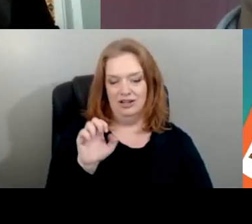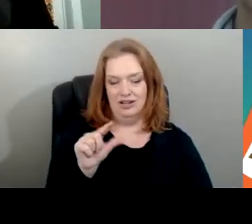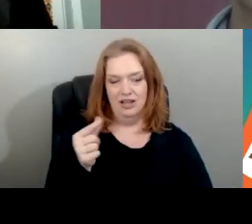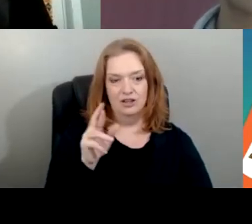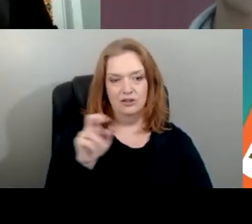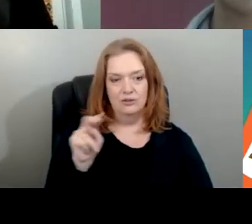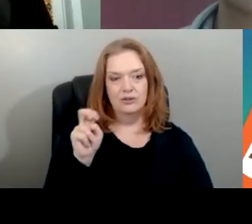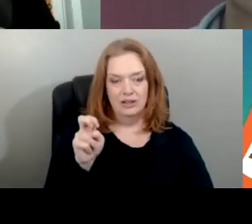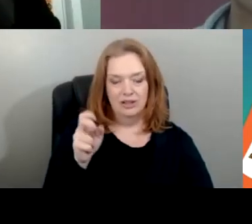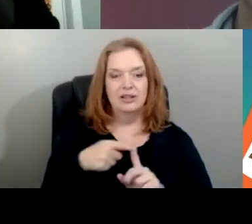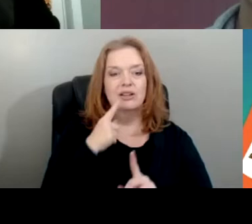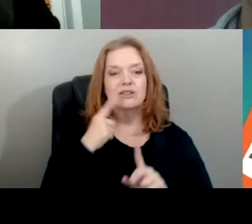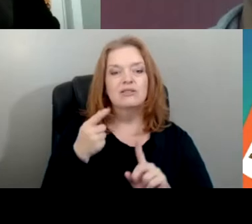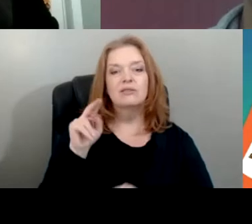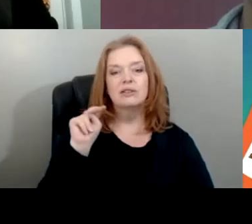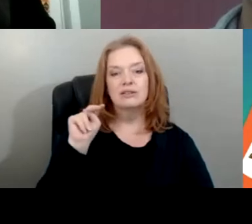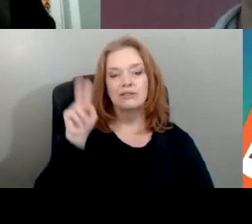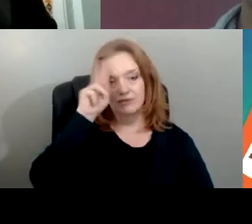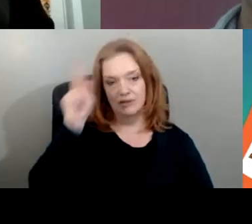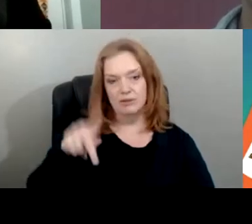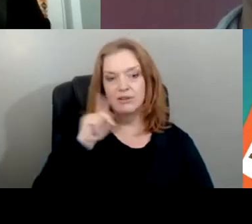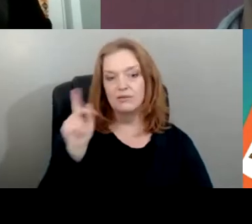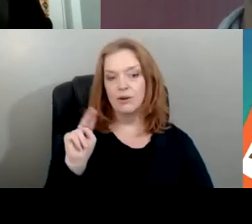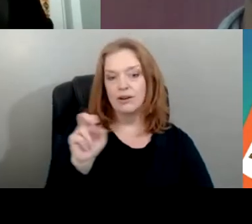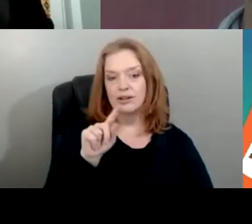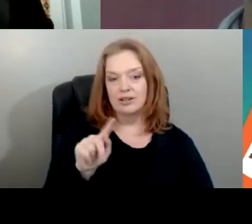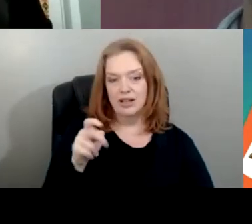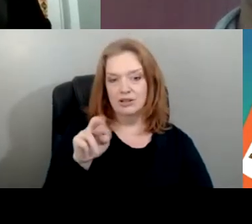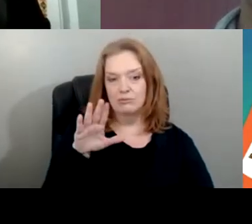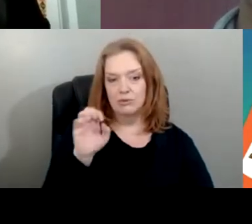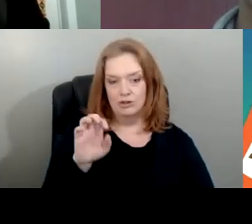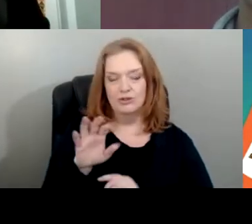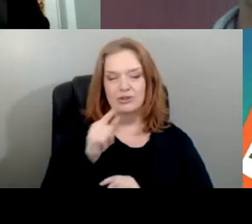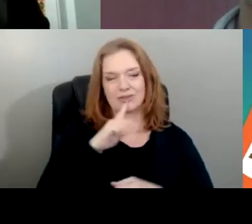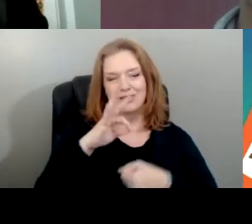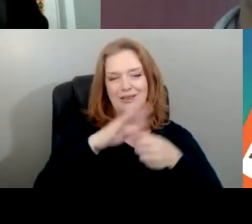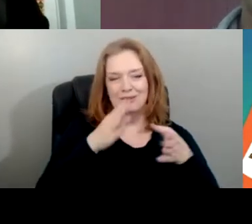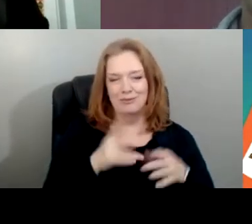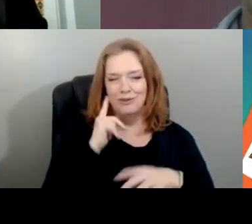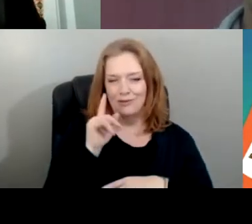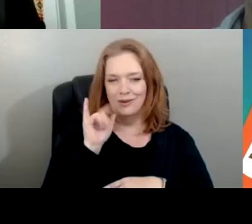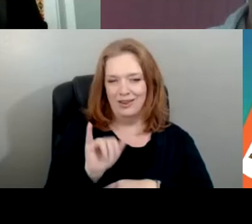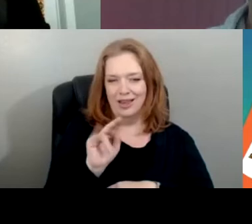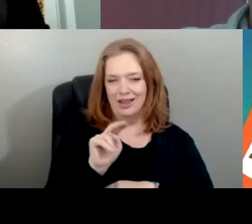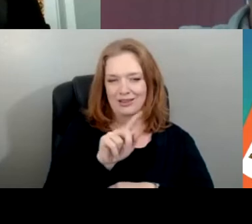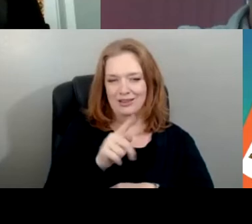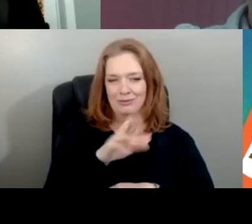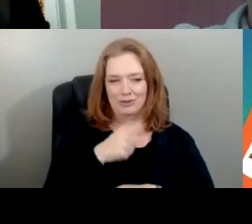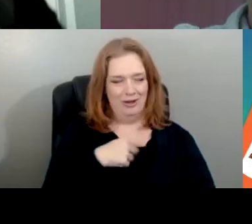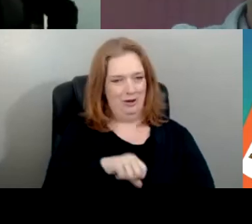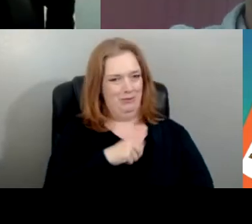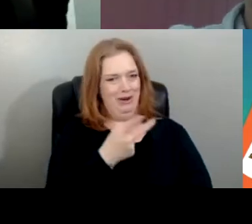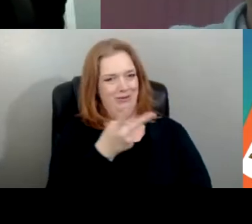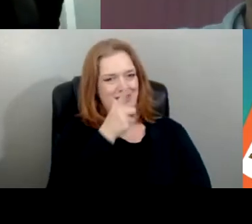Executive Committee, an elected leadership position in the governing body for the Nez Perce Tribe. I'm so proud of my two sisters here